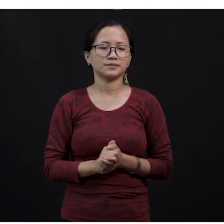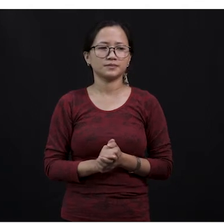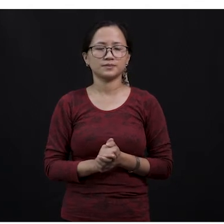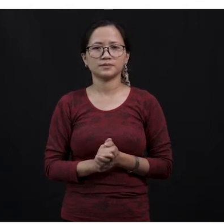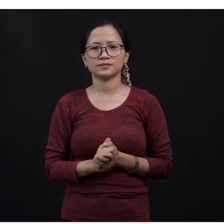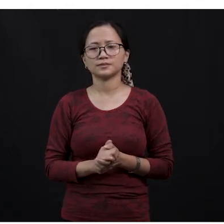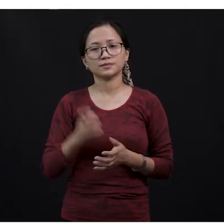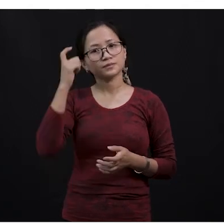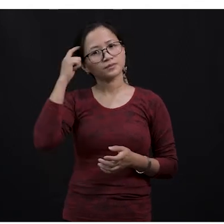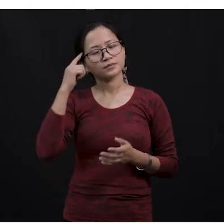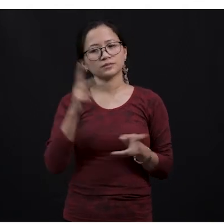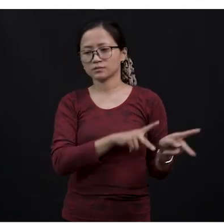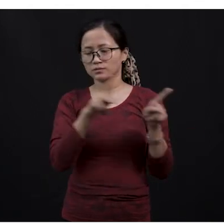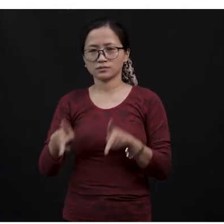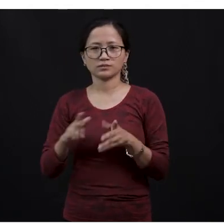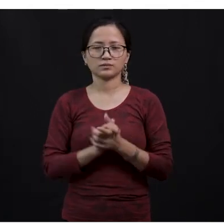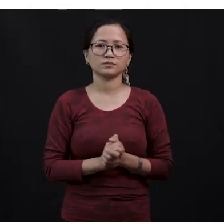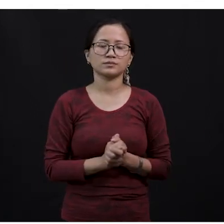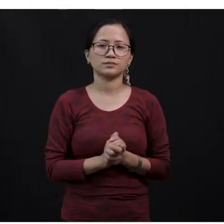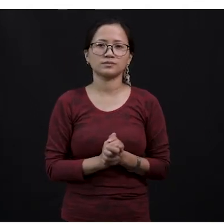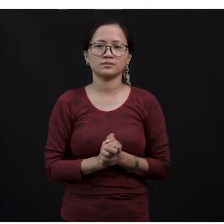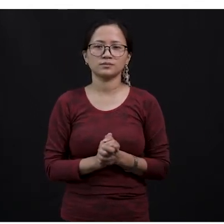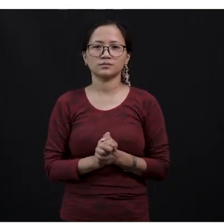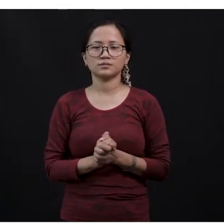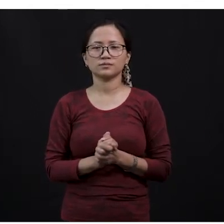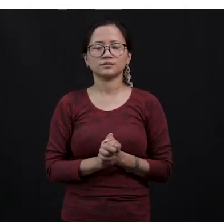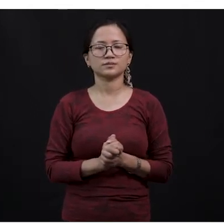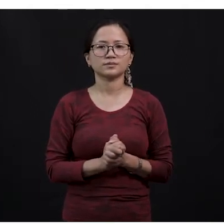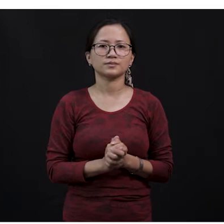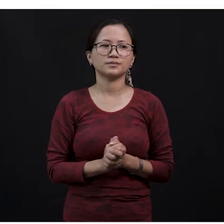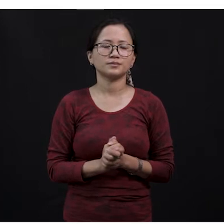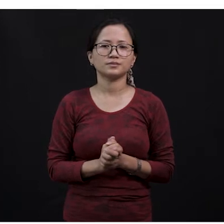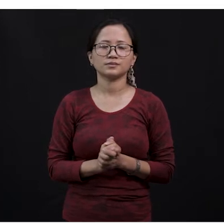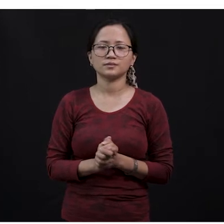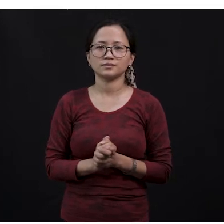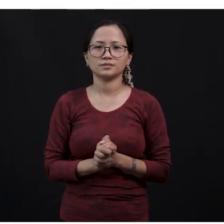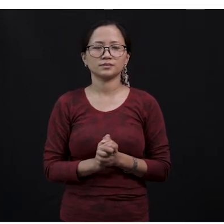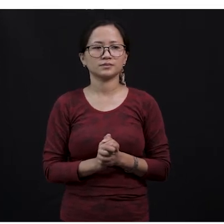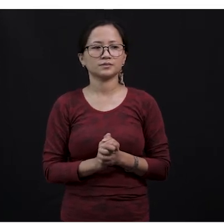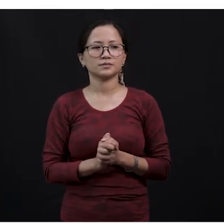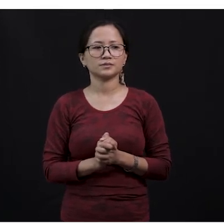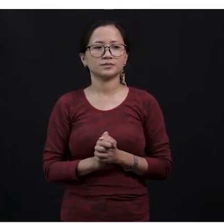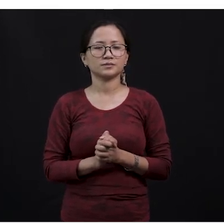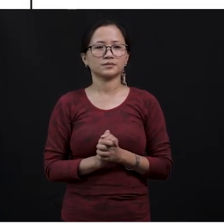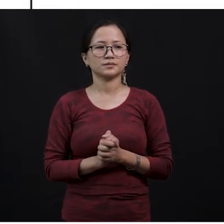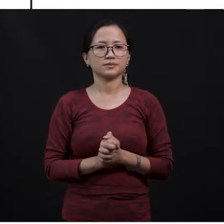a well thought planning, he just starts implementing his schemes.